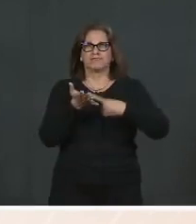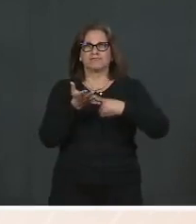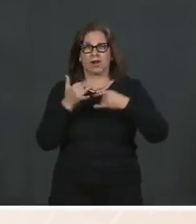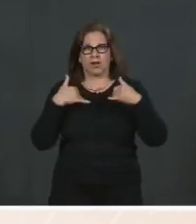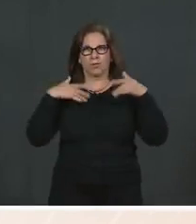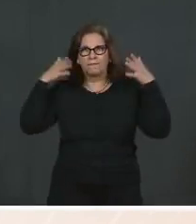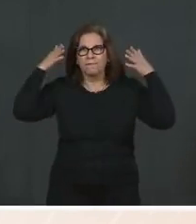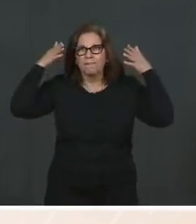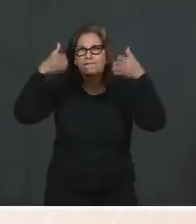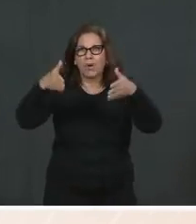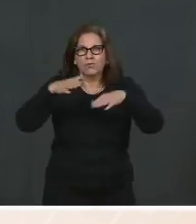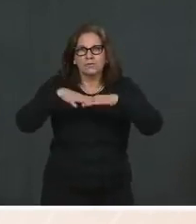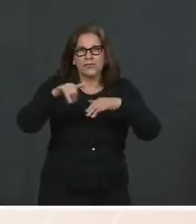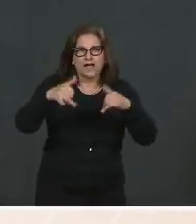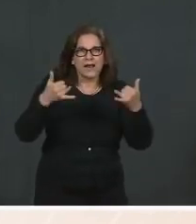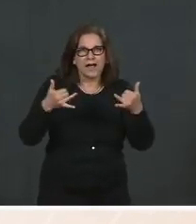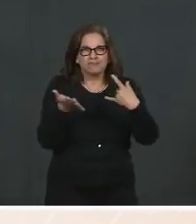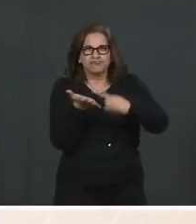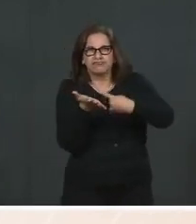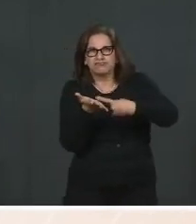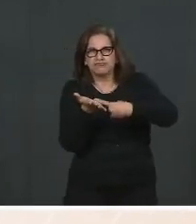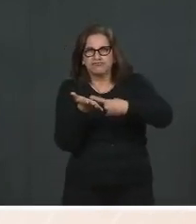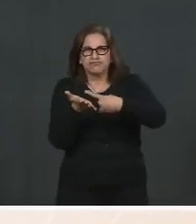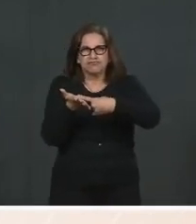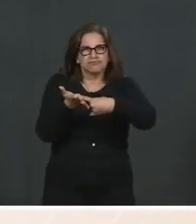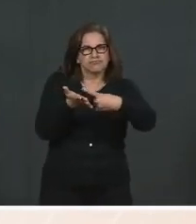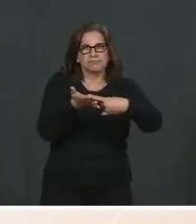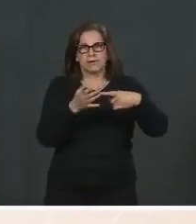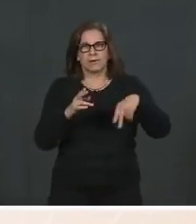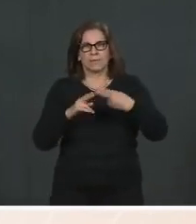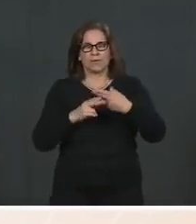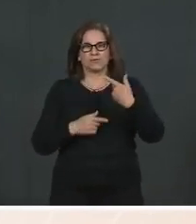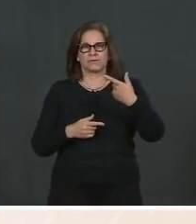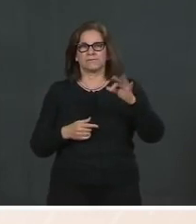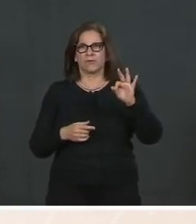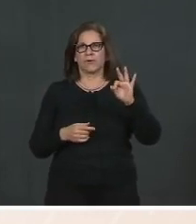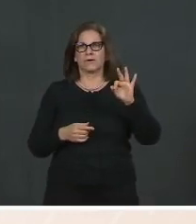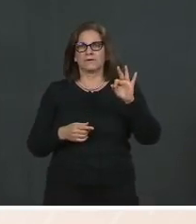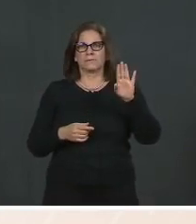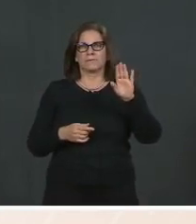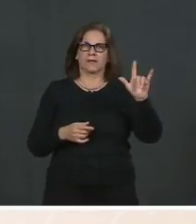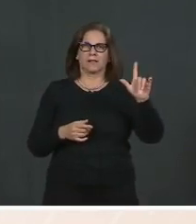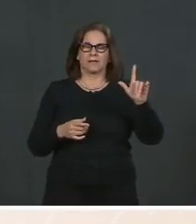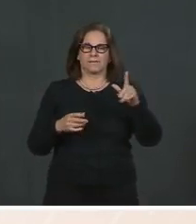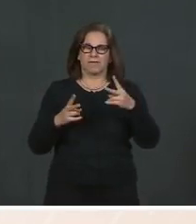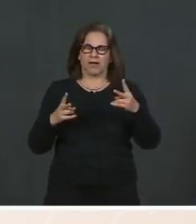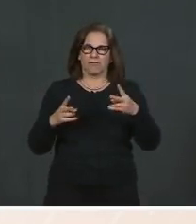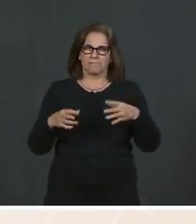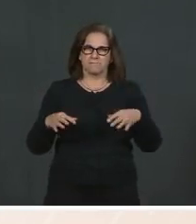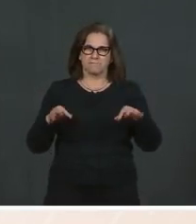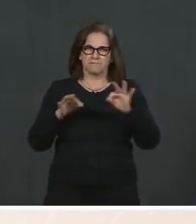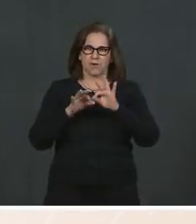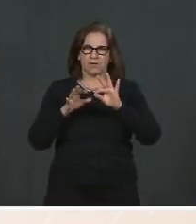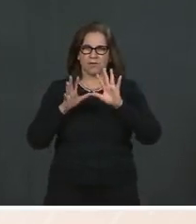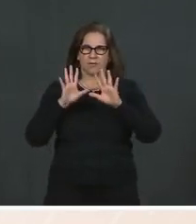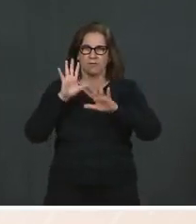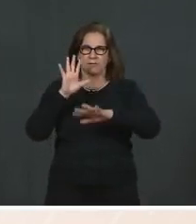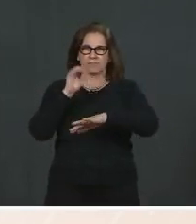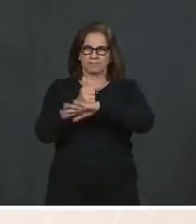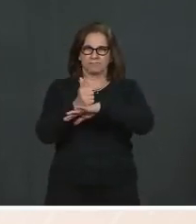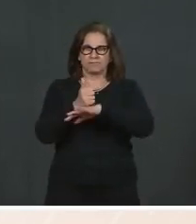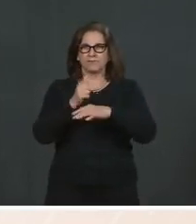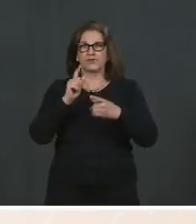believe that, and he believes, I should say, that it is imperative to put in place in order to rebuild trust among